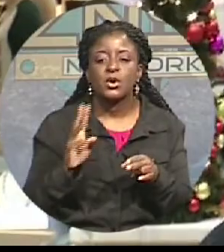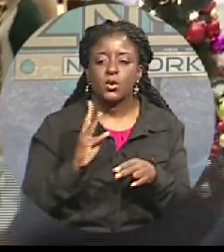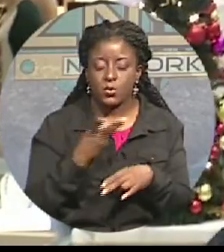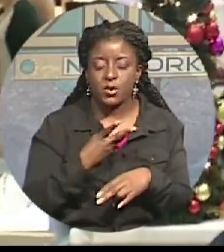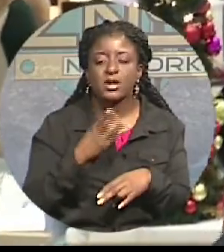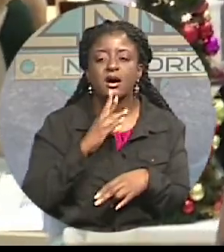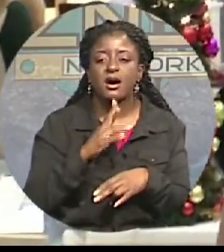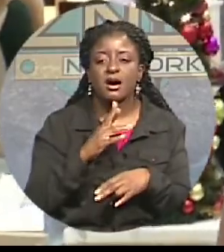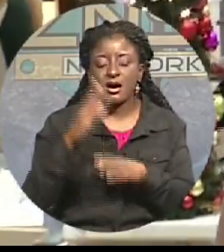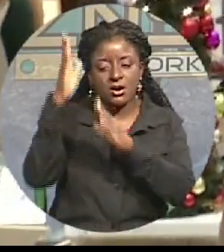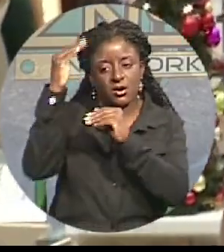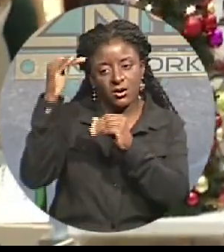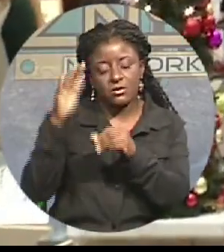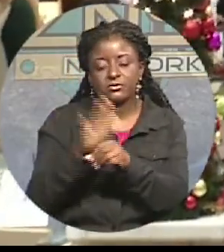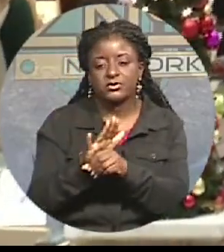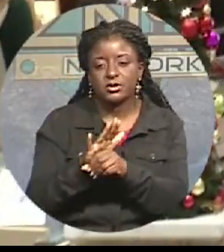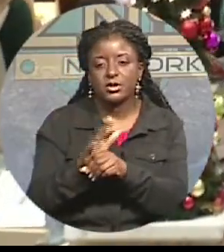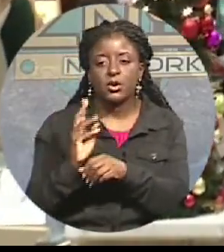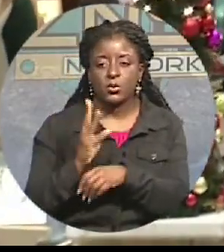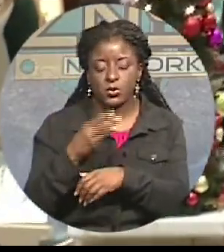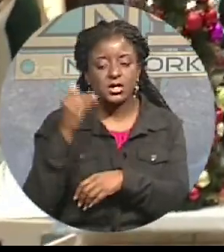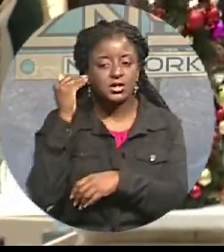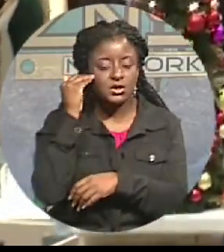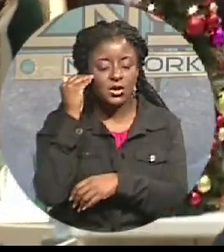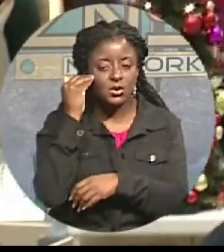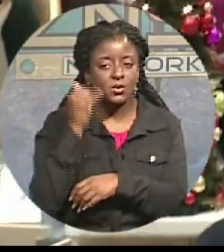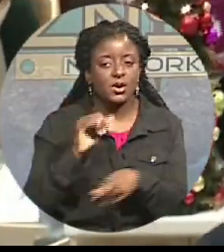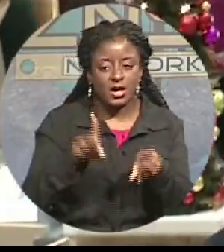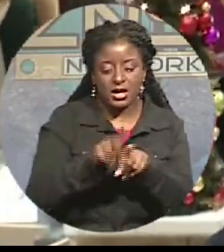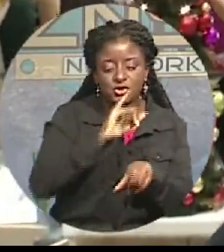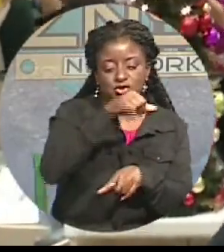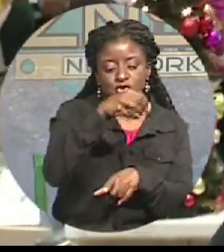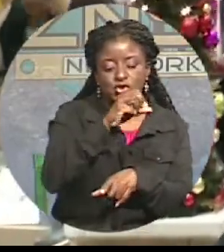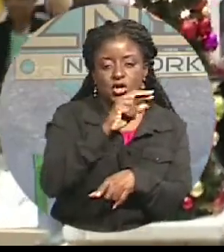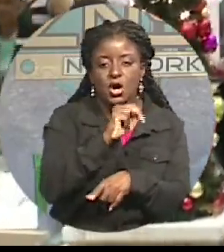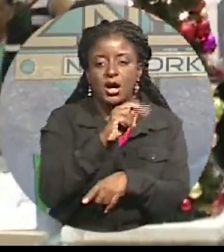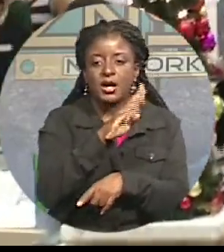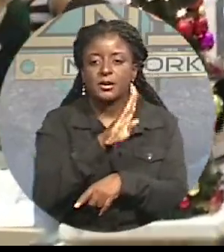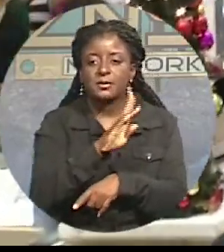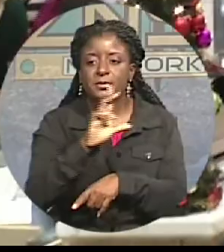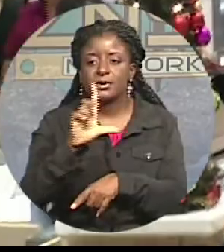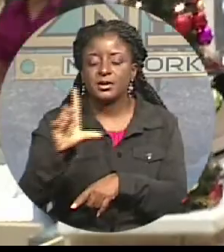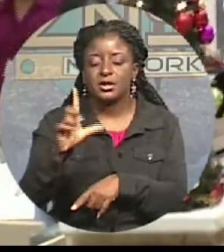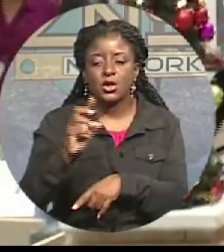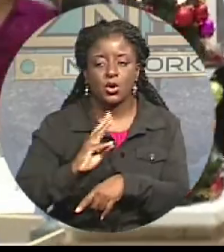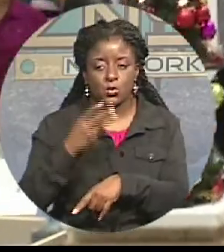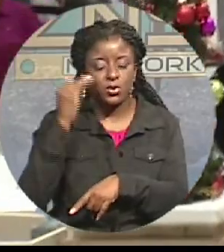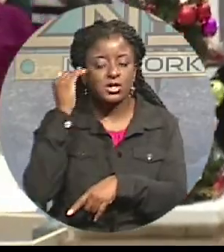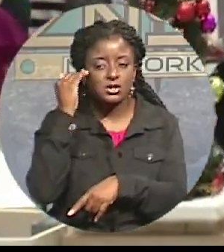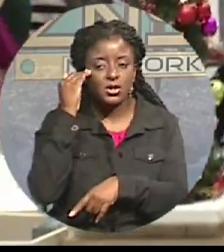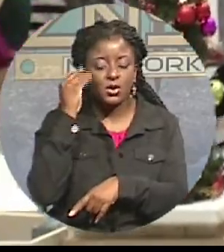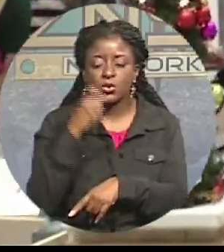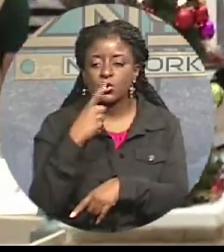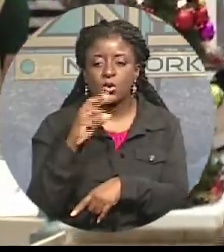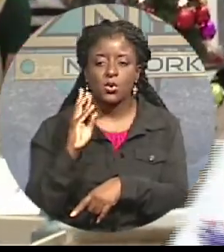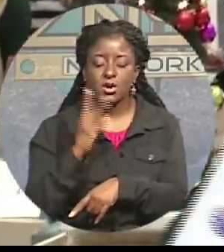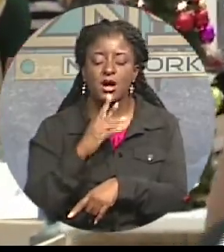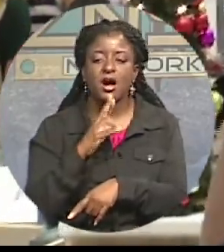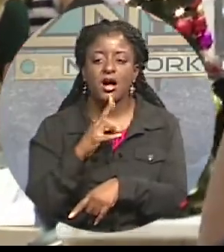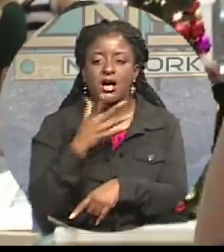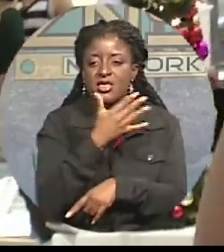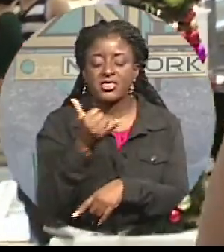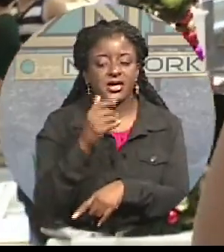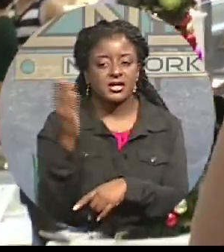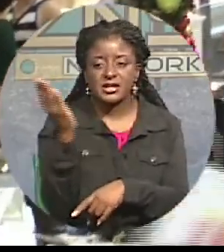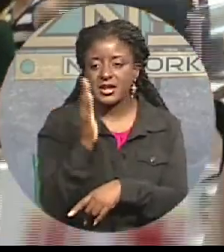know that as John Bull, we are who we are, especially because of local patronage. And they never disappoint, and we